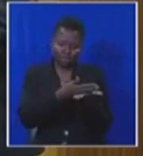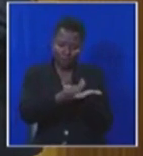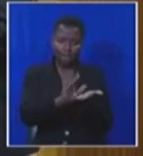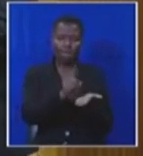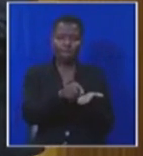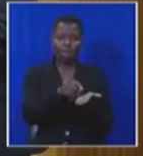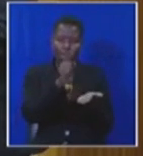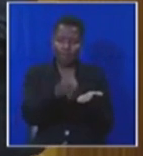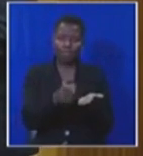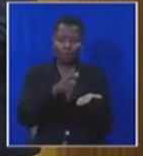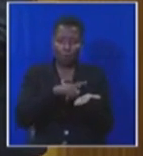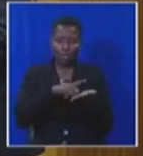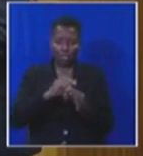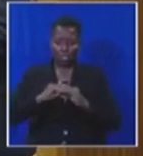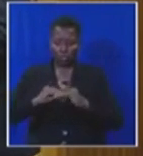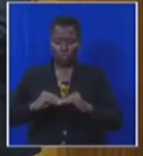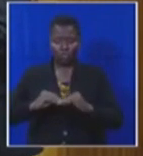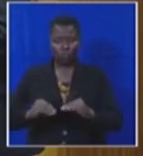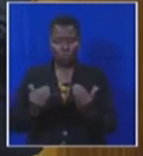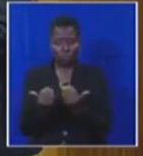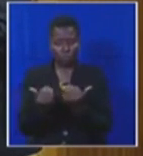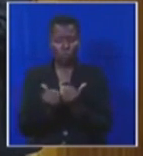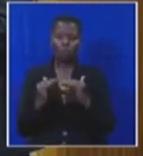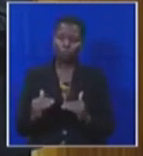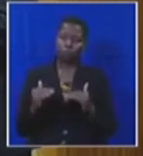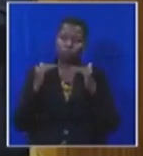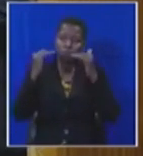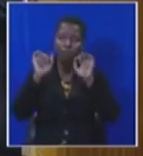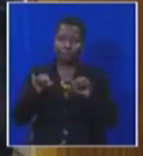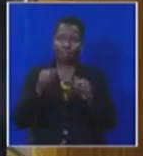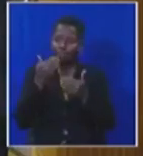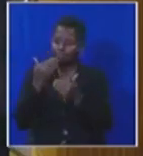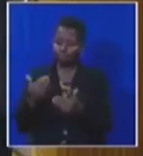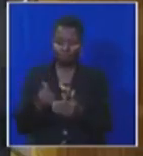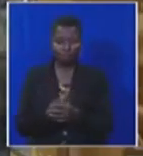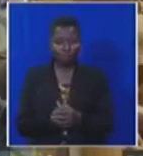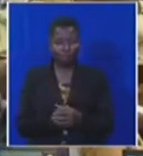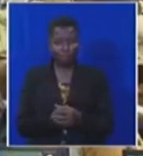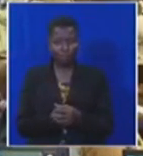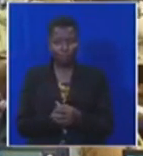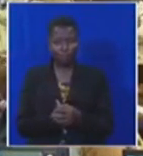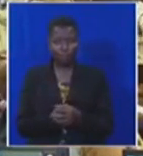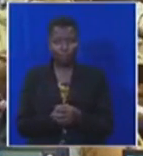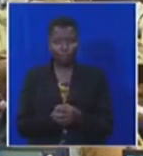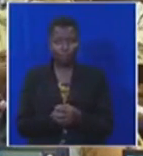can improve the education of every child in our country. I thank you. Thank you, sir.